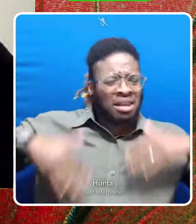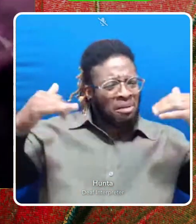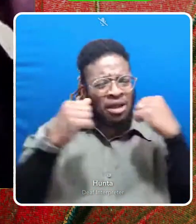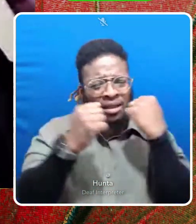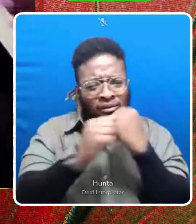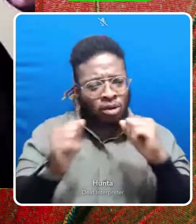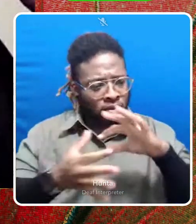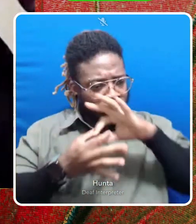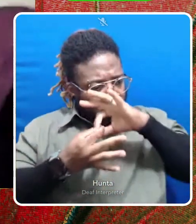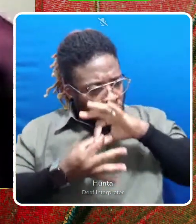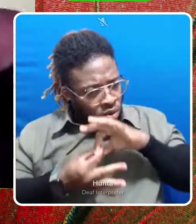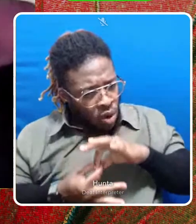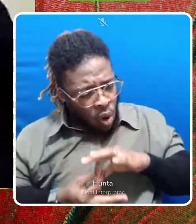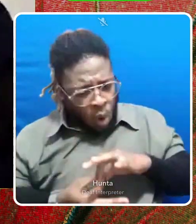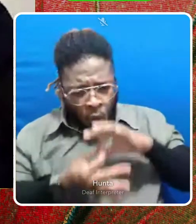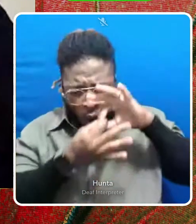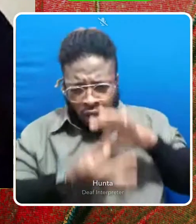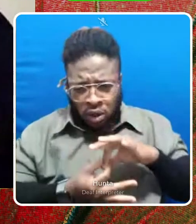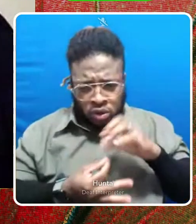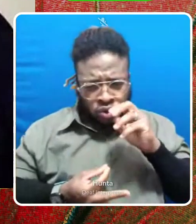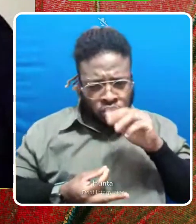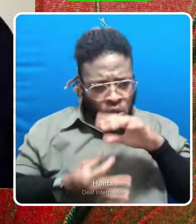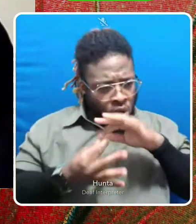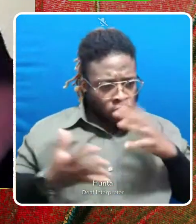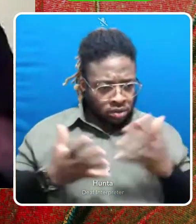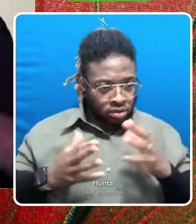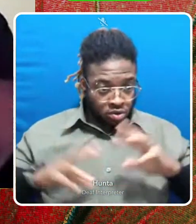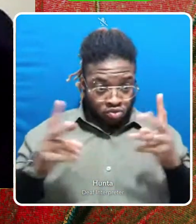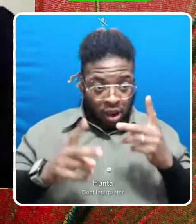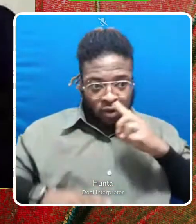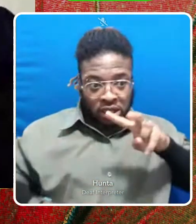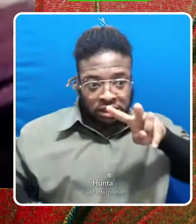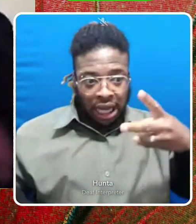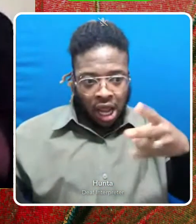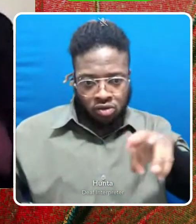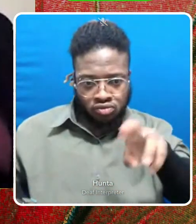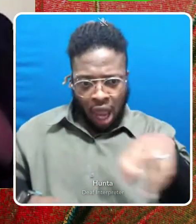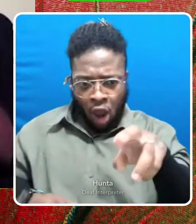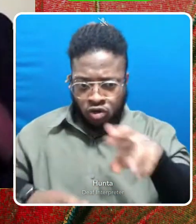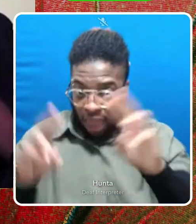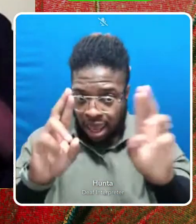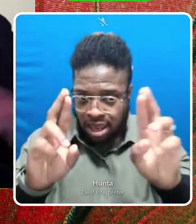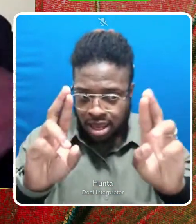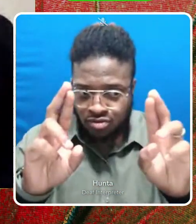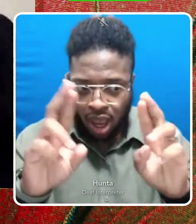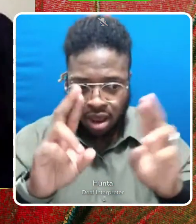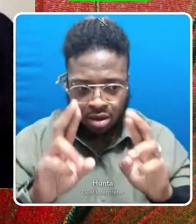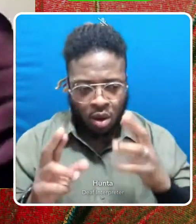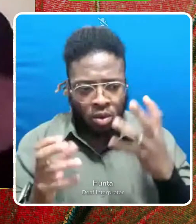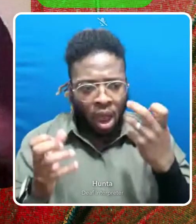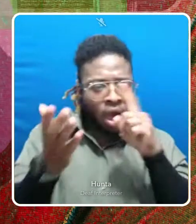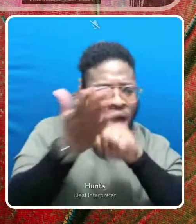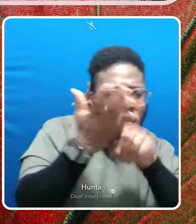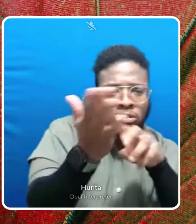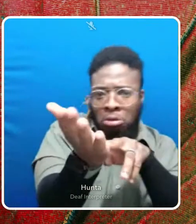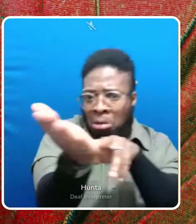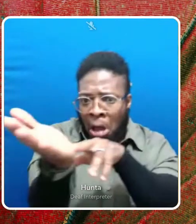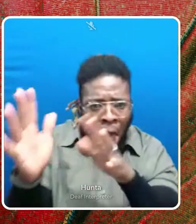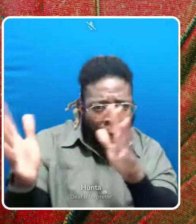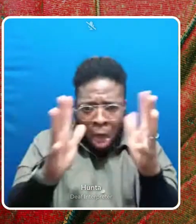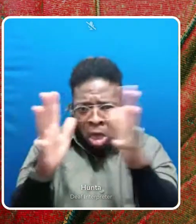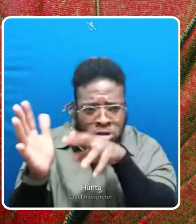before we go into the second round, I just want to check in with my host, see how the score is going. You know, I just want to see how